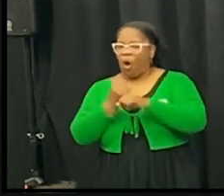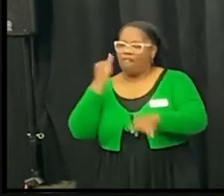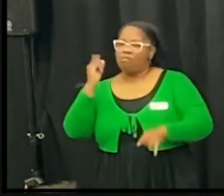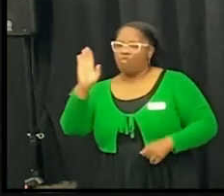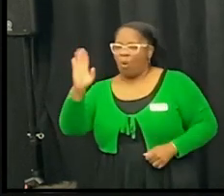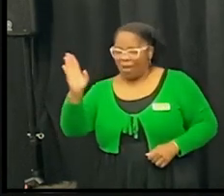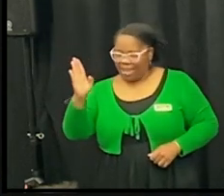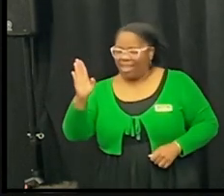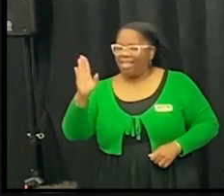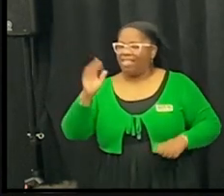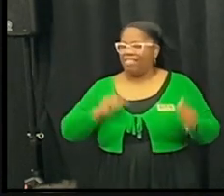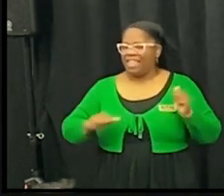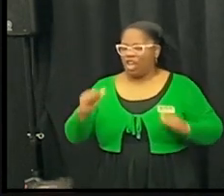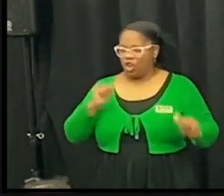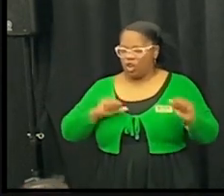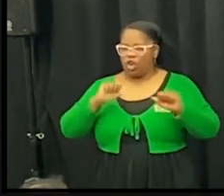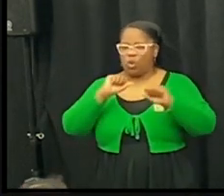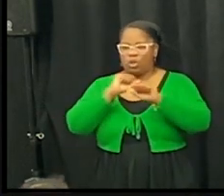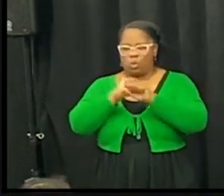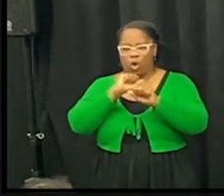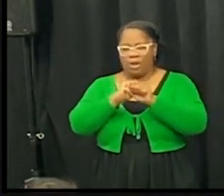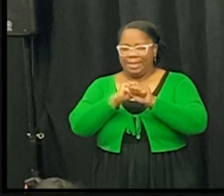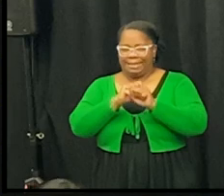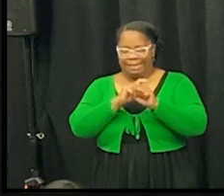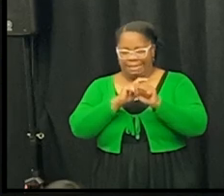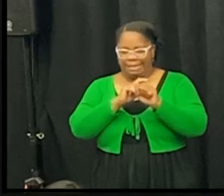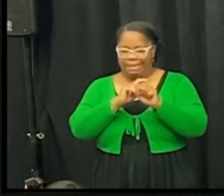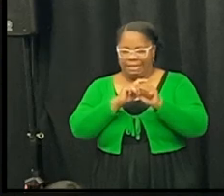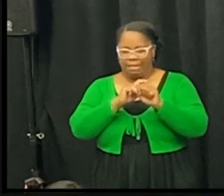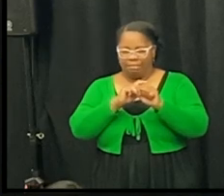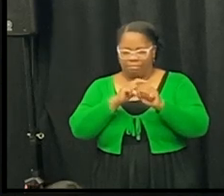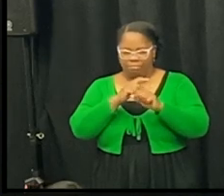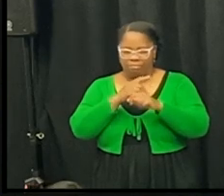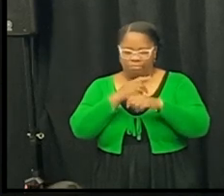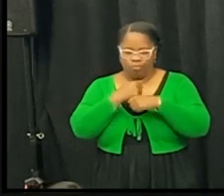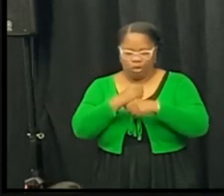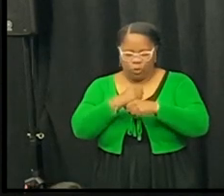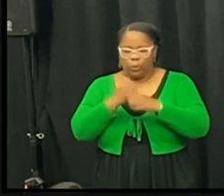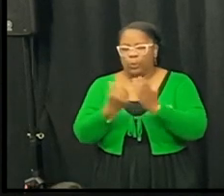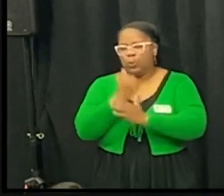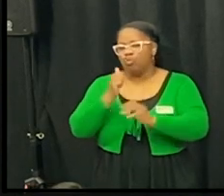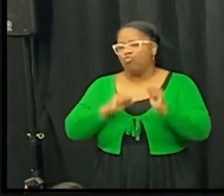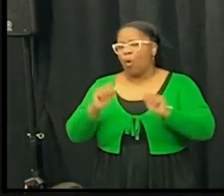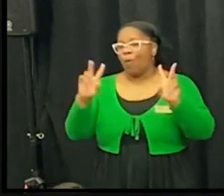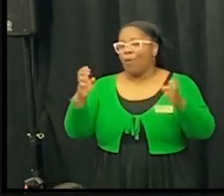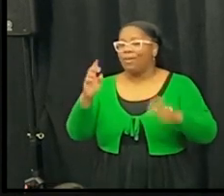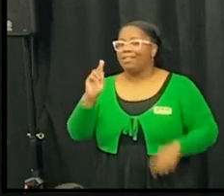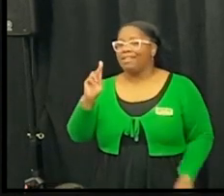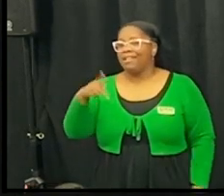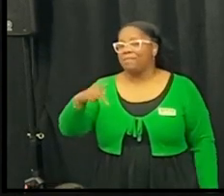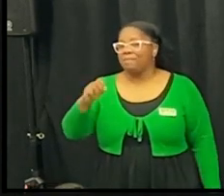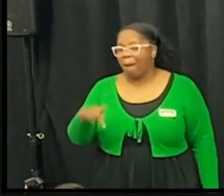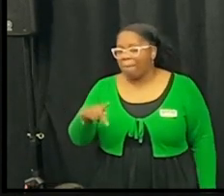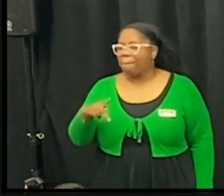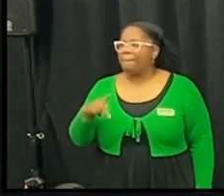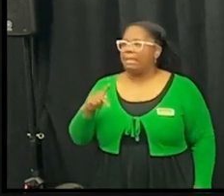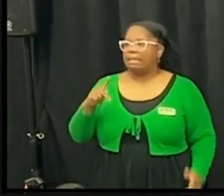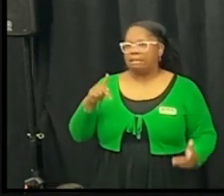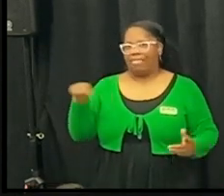was working on a new show that was called K-pop, and they were looking for